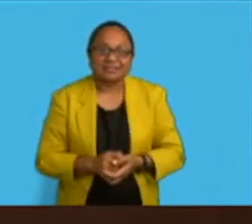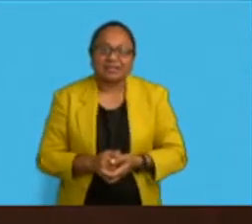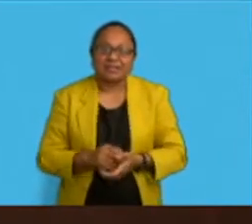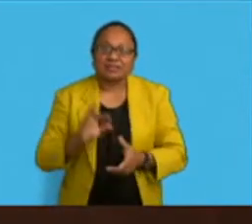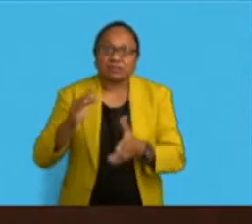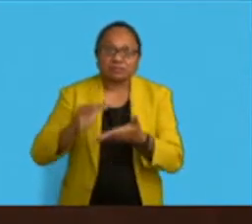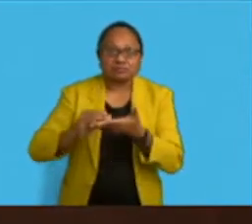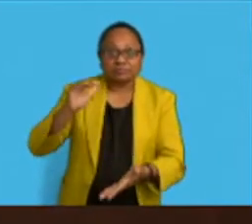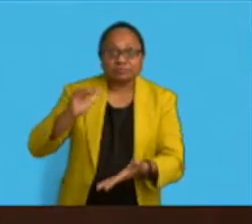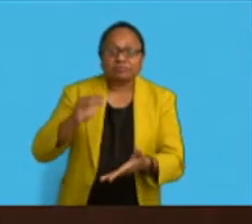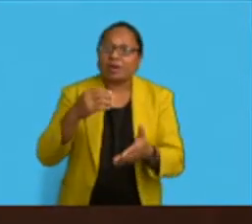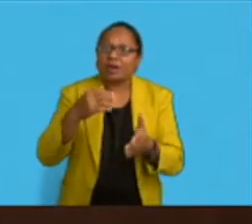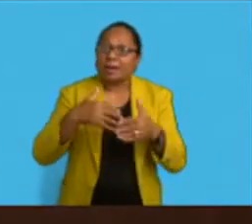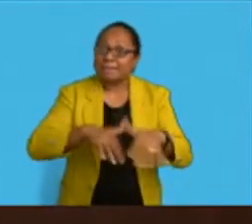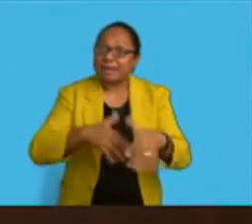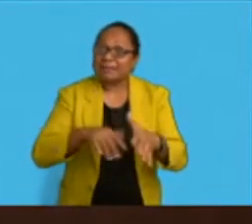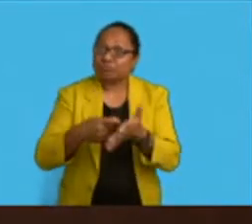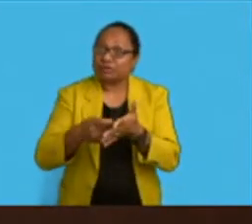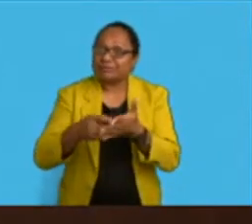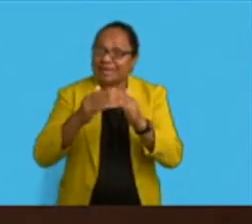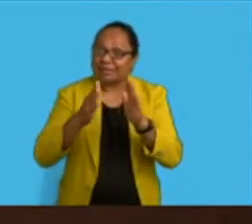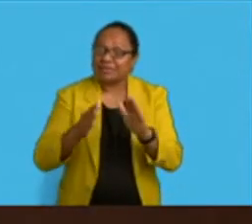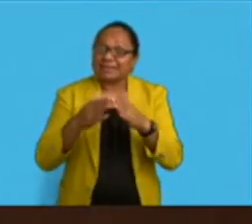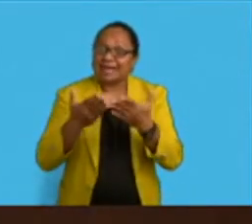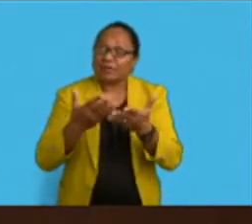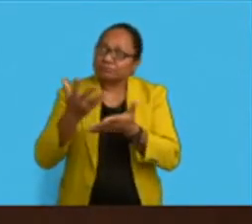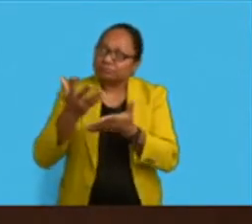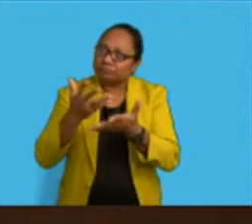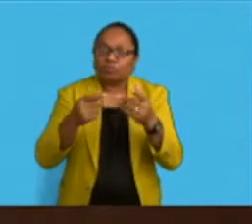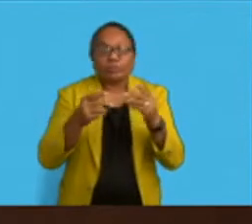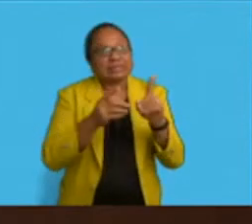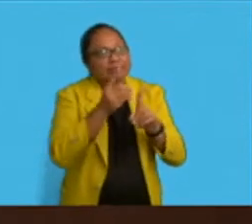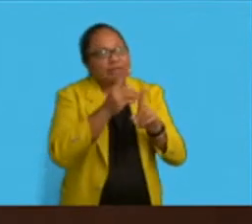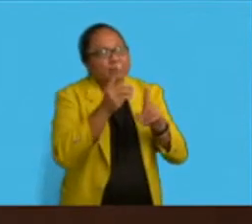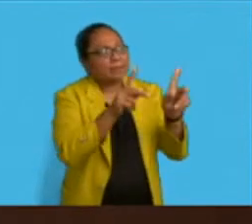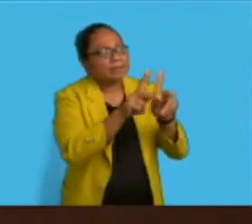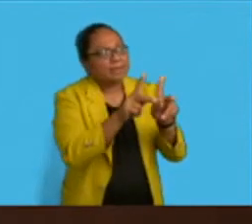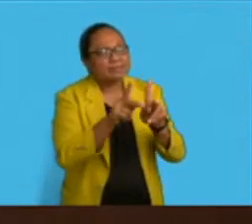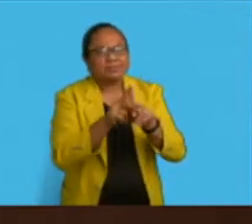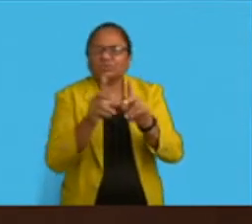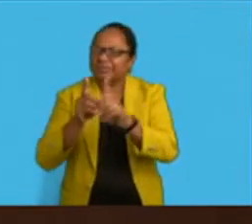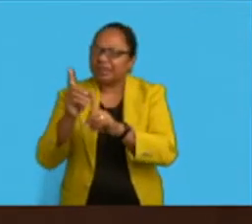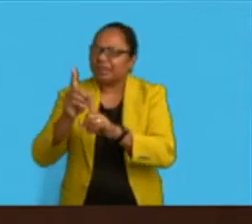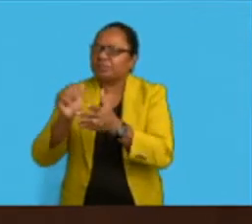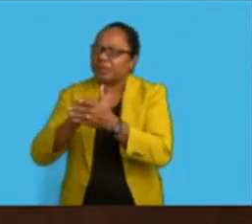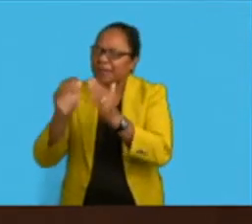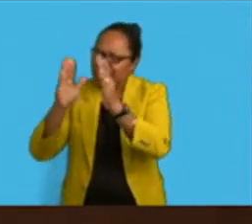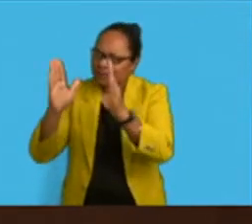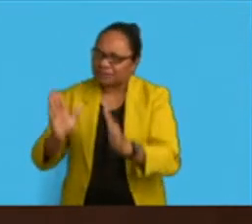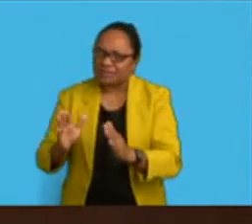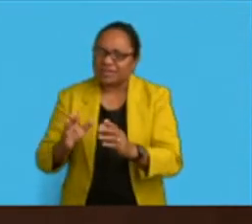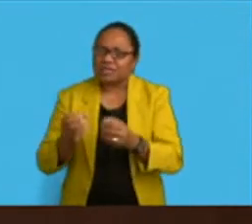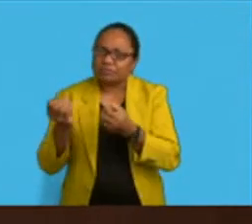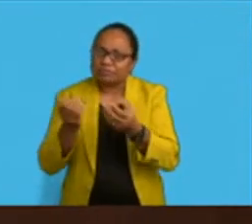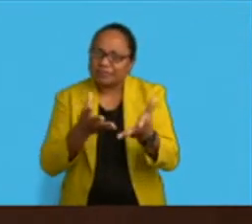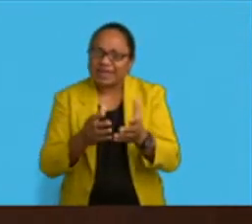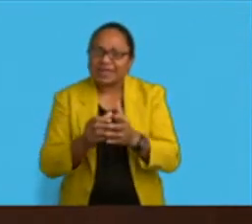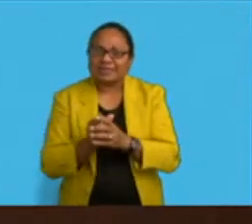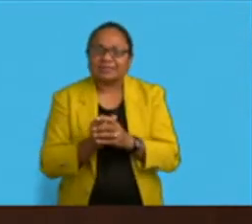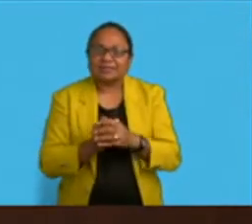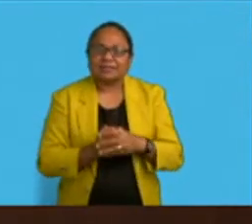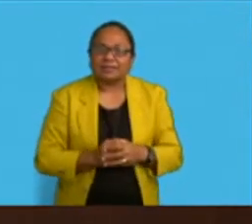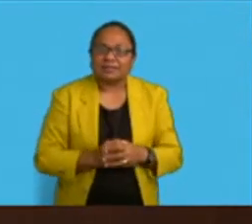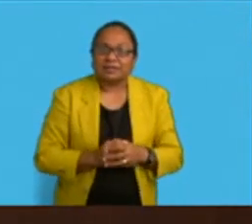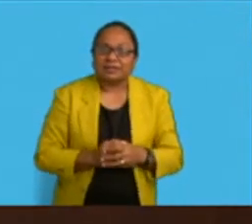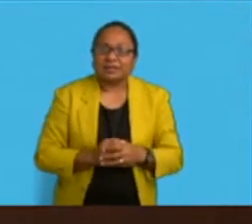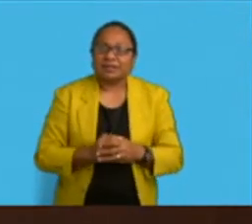availability of public rental housing, we are consulting with development partners to develop models to partner with the private sector to provide an immediate stockpile of